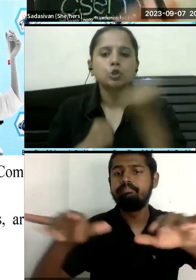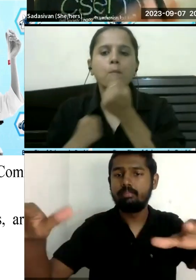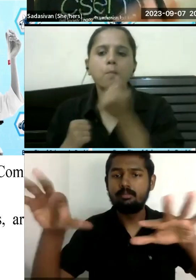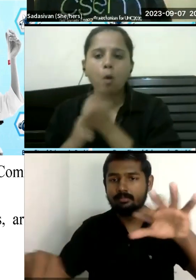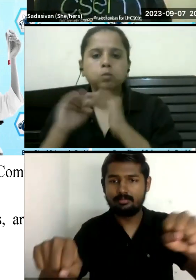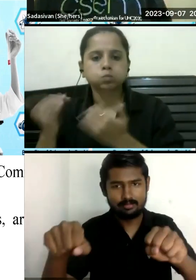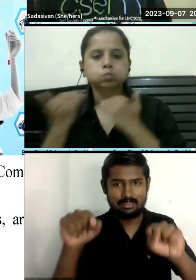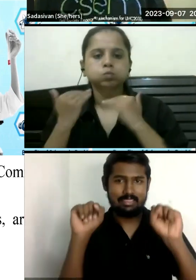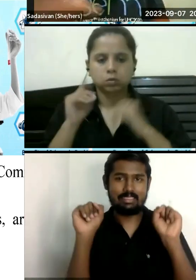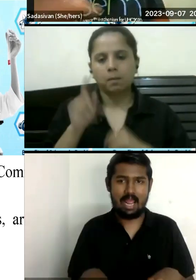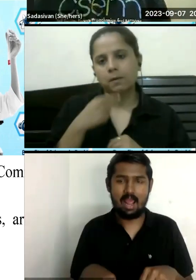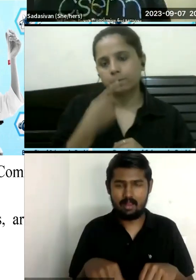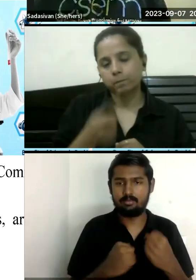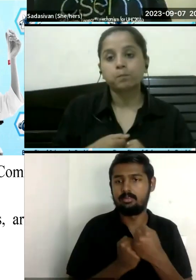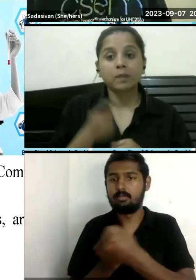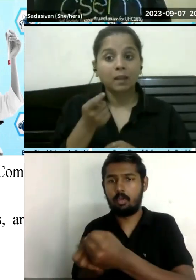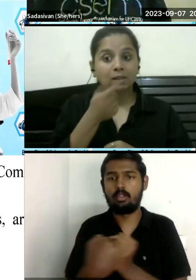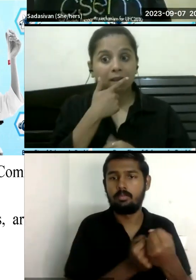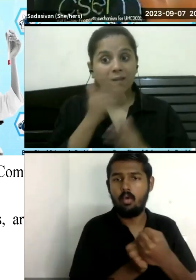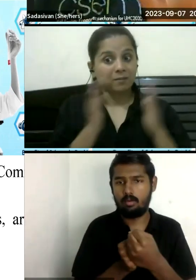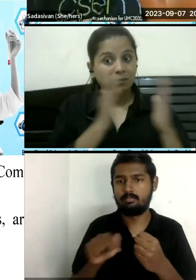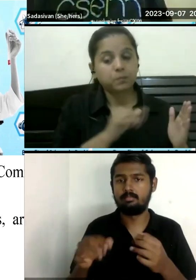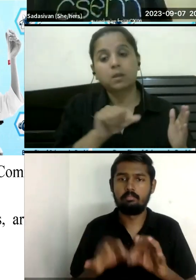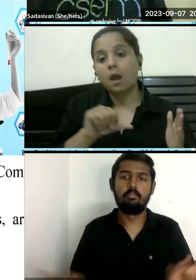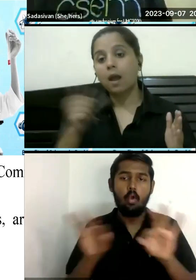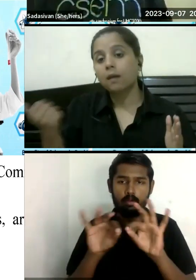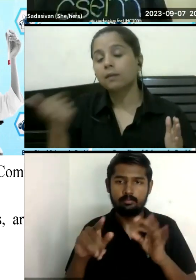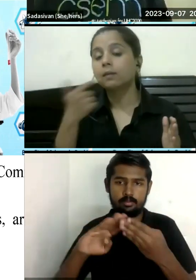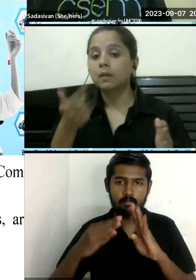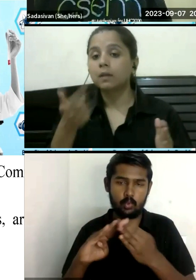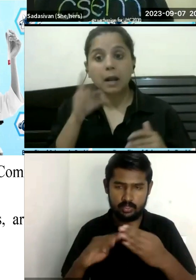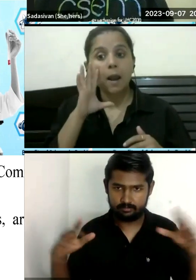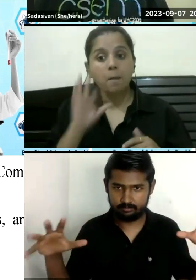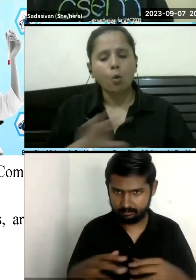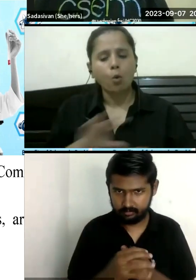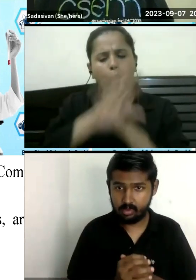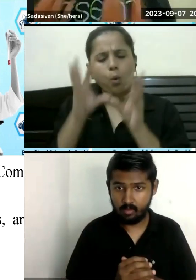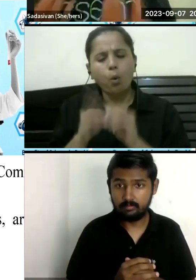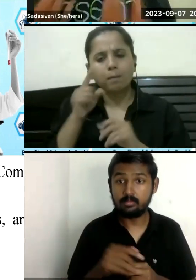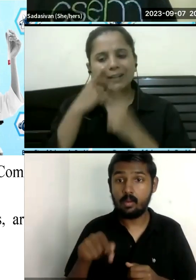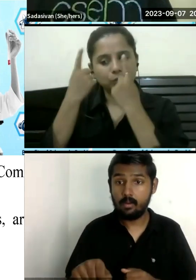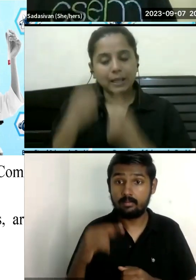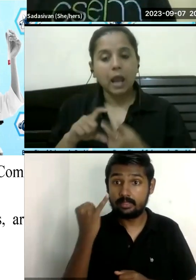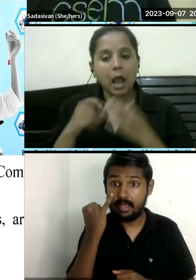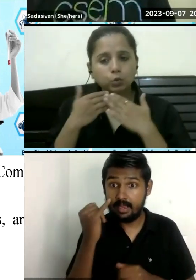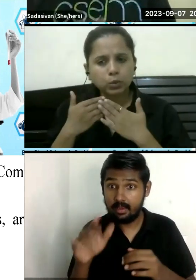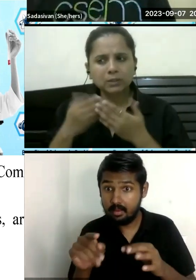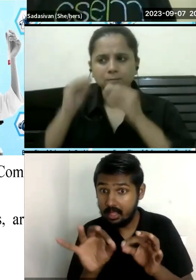and therapy, it is also the holistic approach of education and